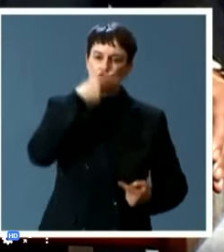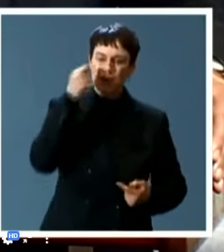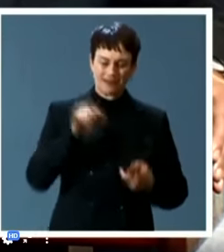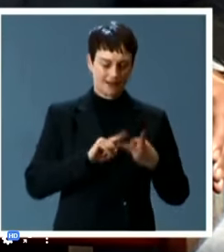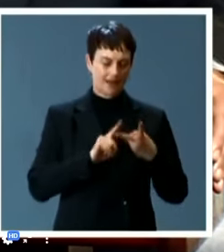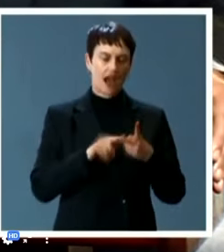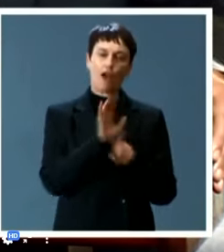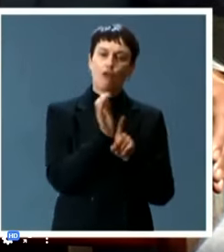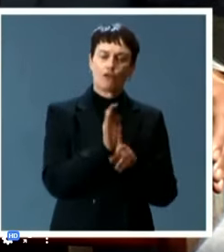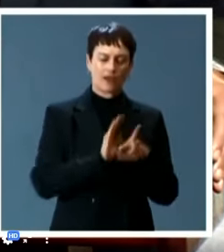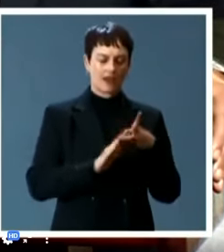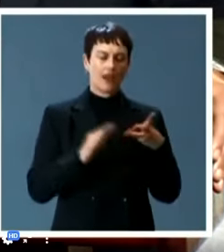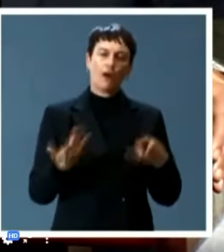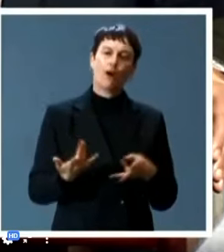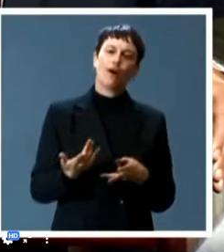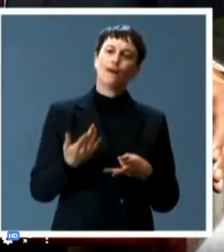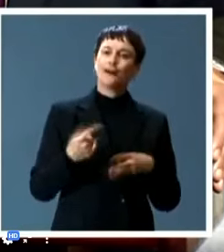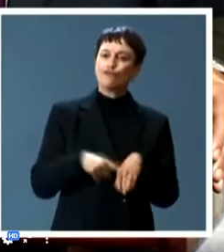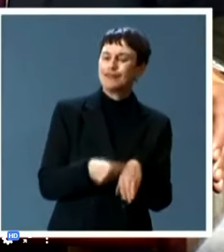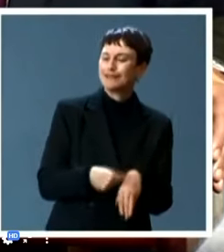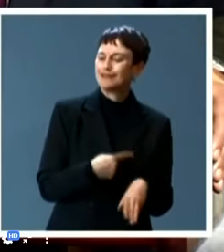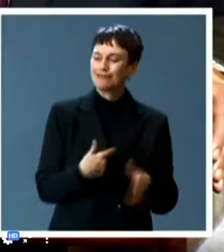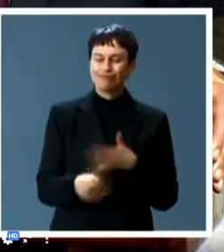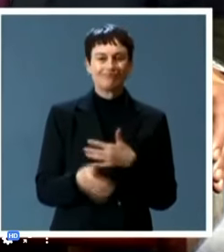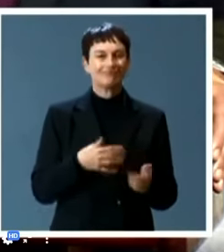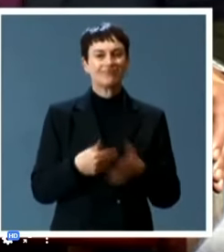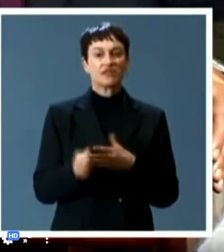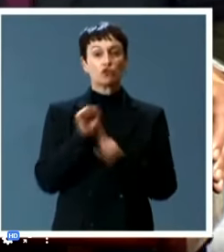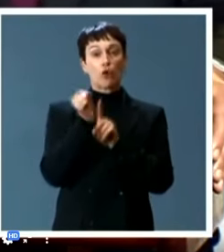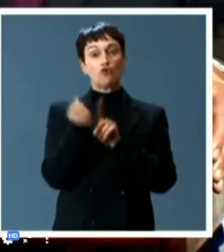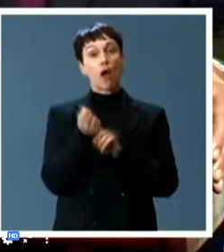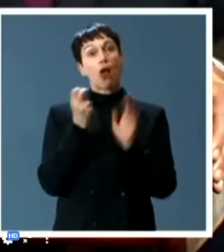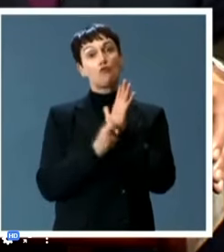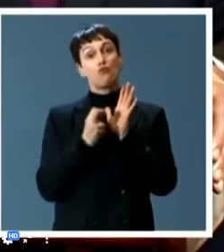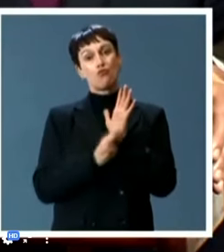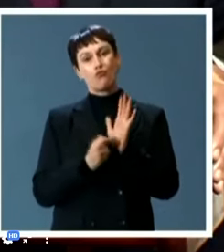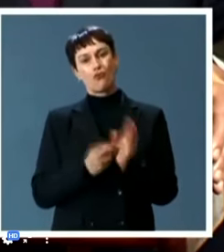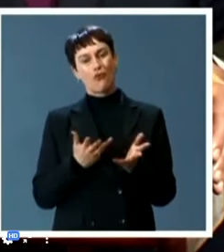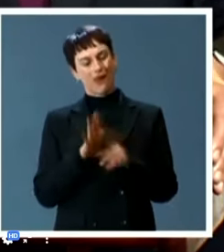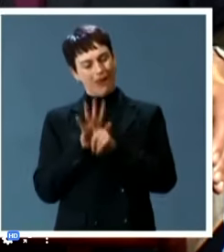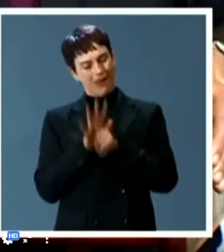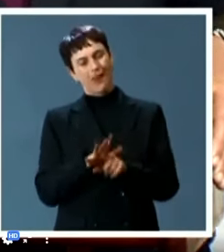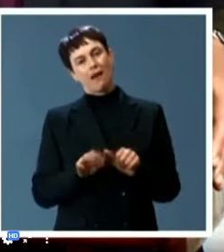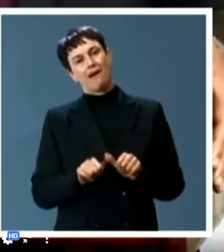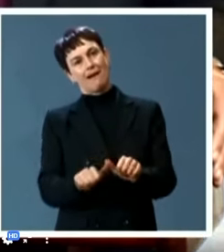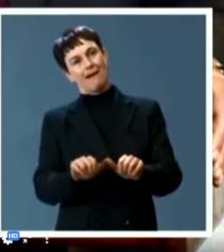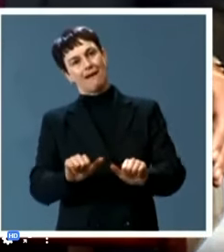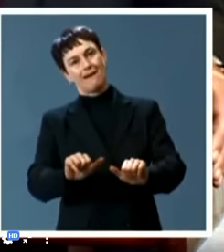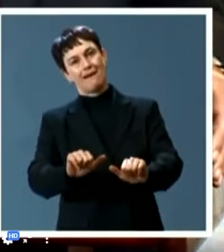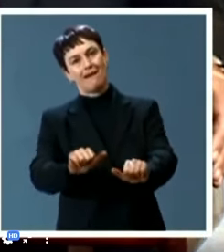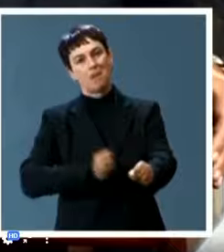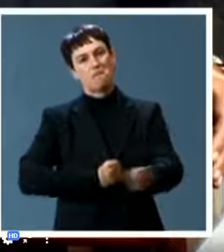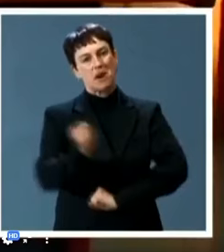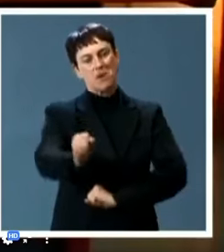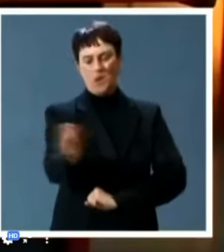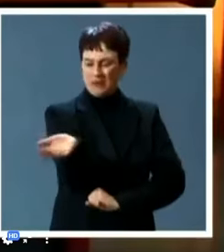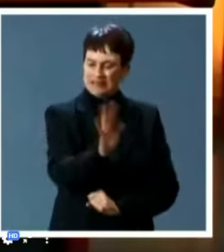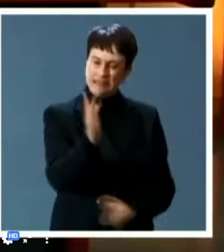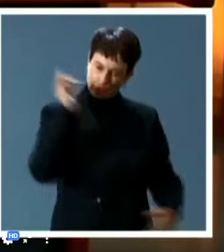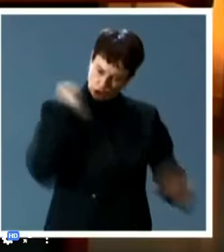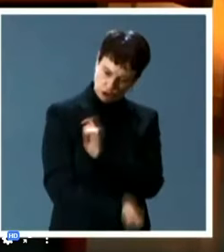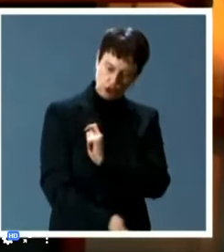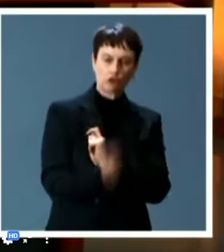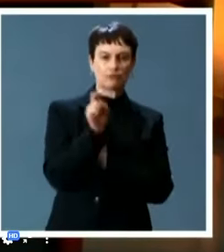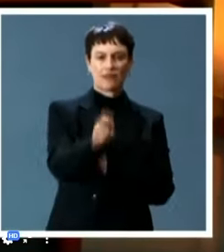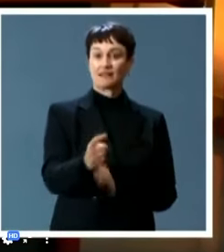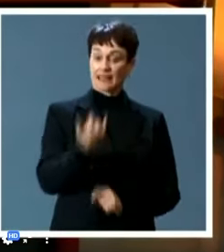been reinforced by social norms. Taxation has also a role in the new social contract. Everyone,